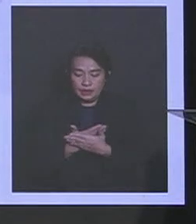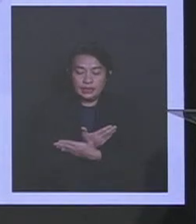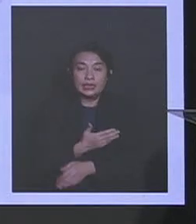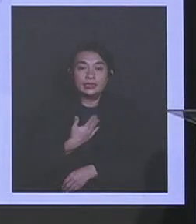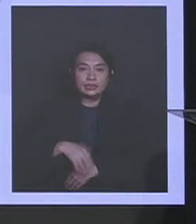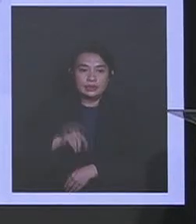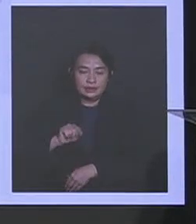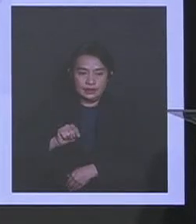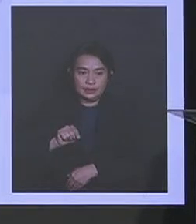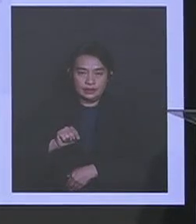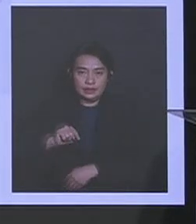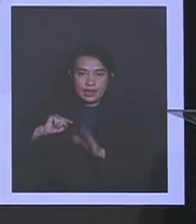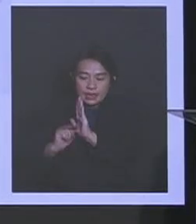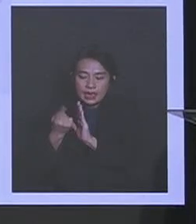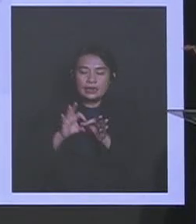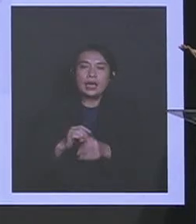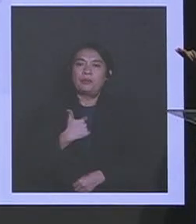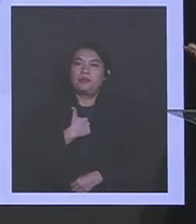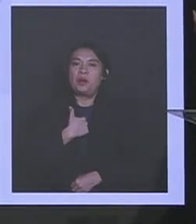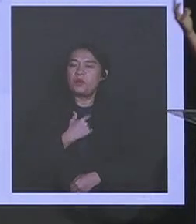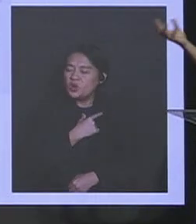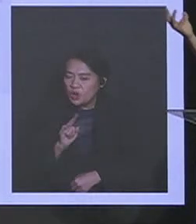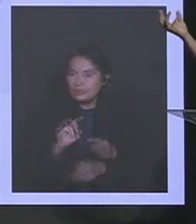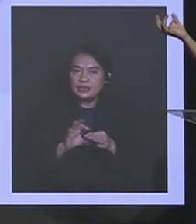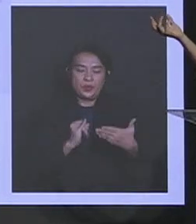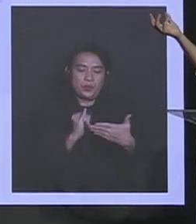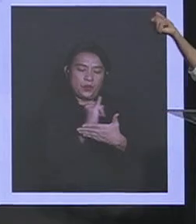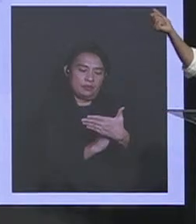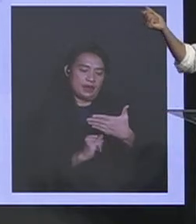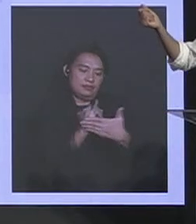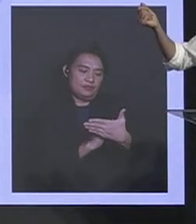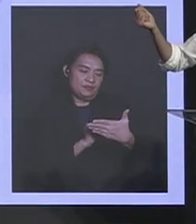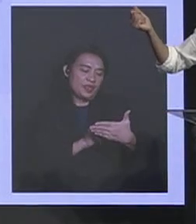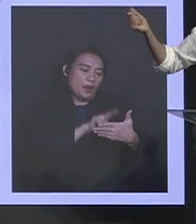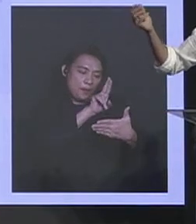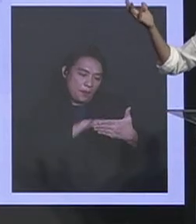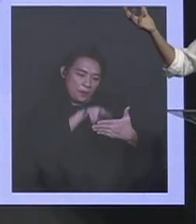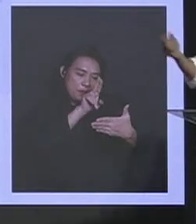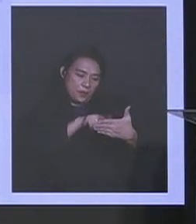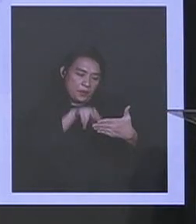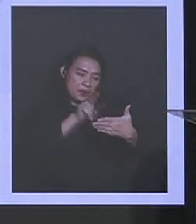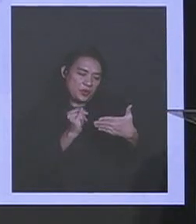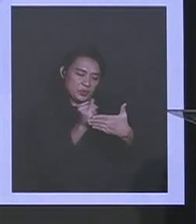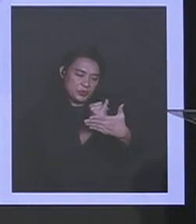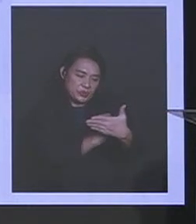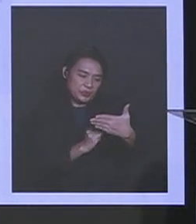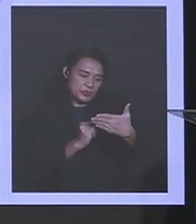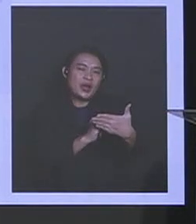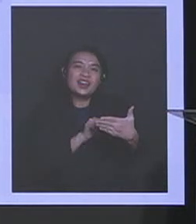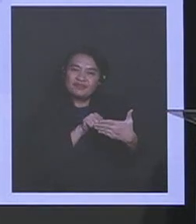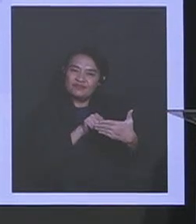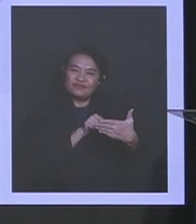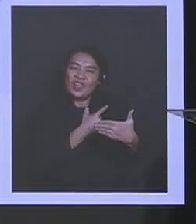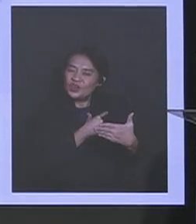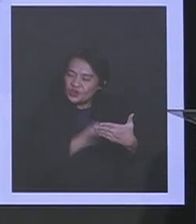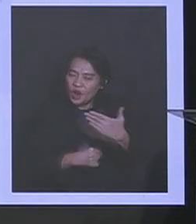fine arts, and so I never thought that I would be using that skill as much as I did working in city government.